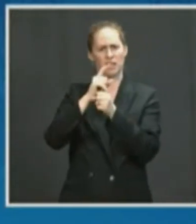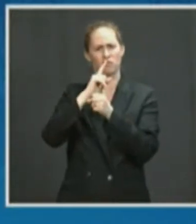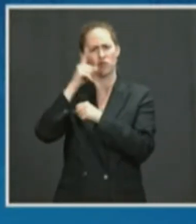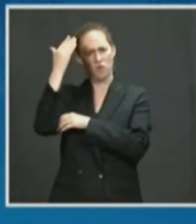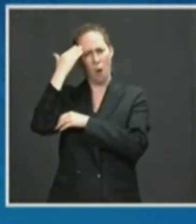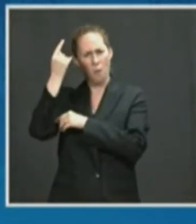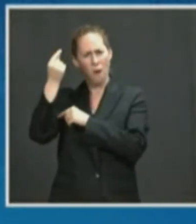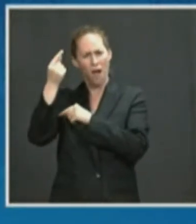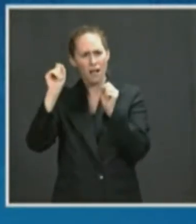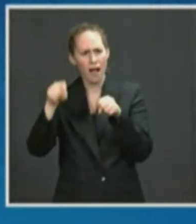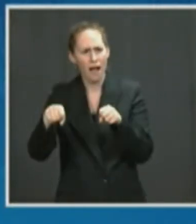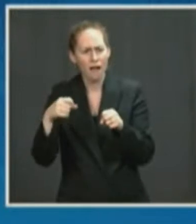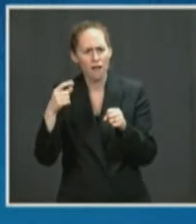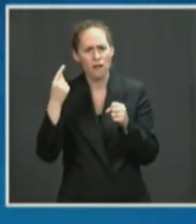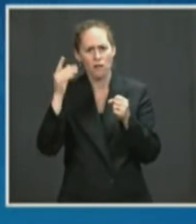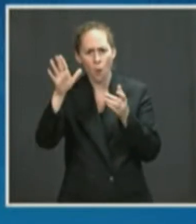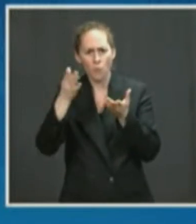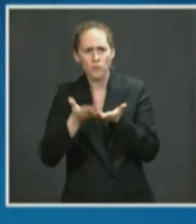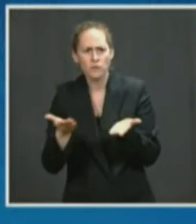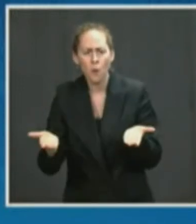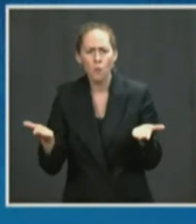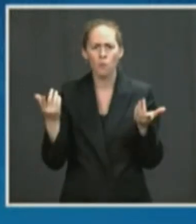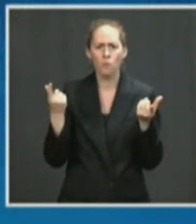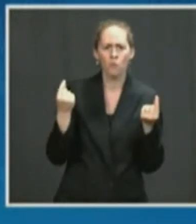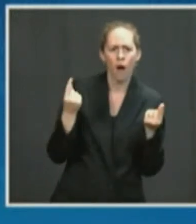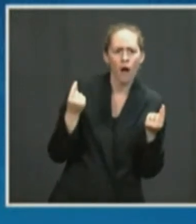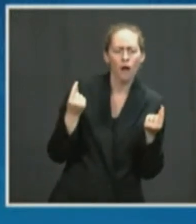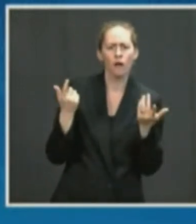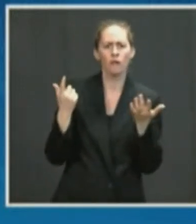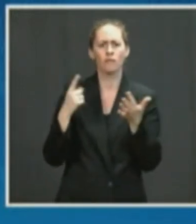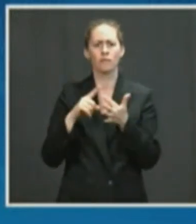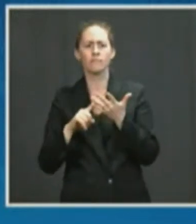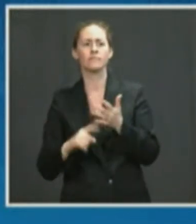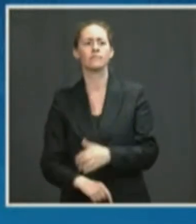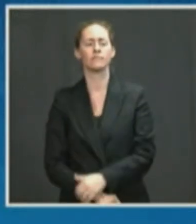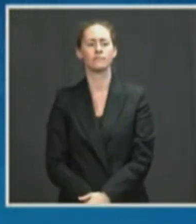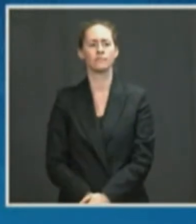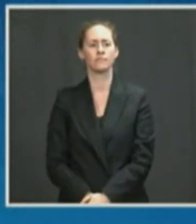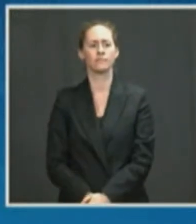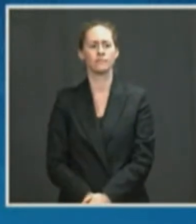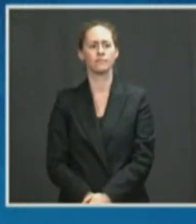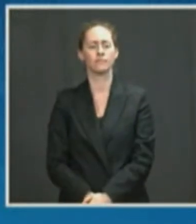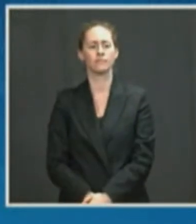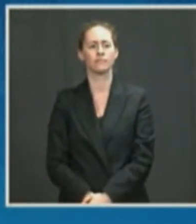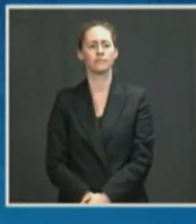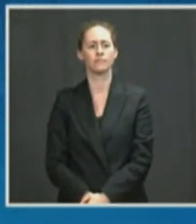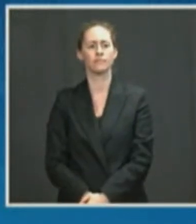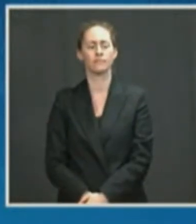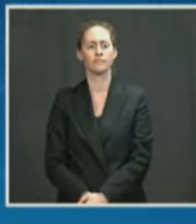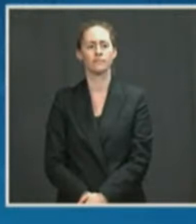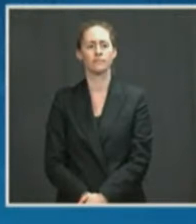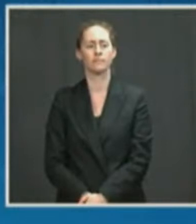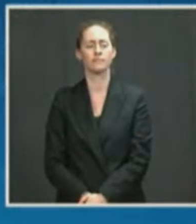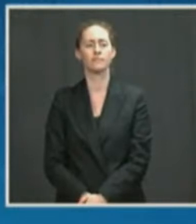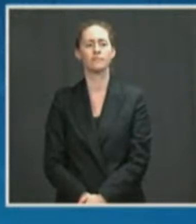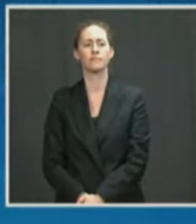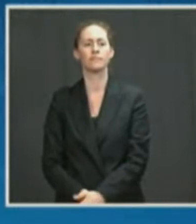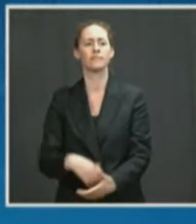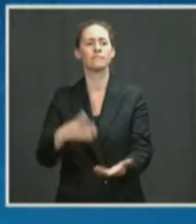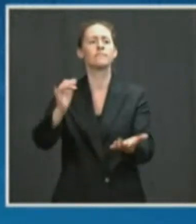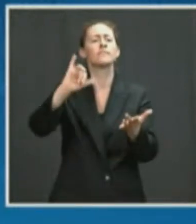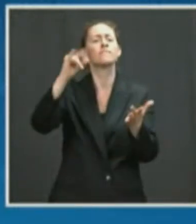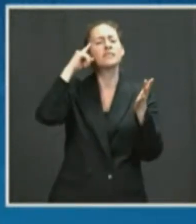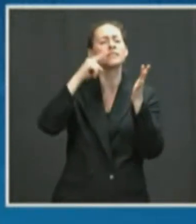any issue or initiative, that it will go to its intended beneficiary. And